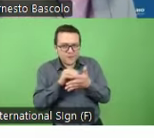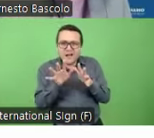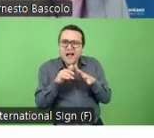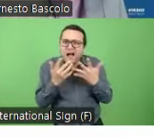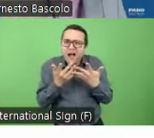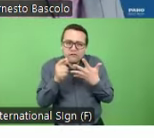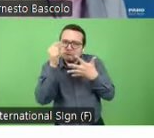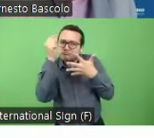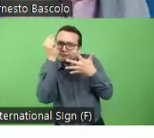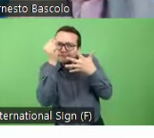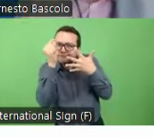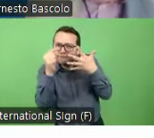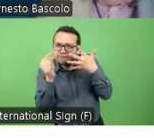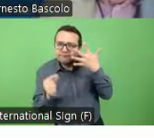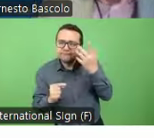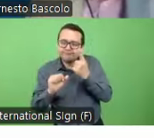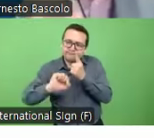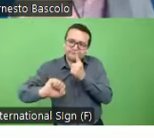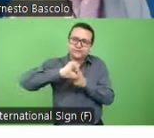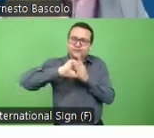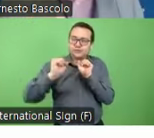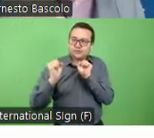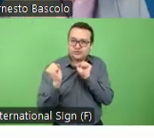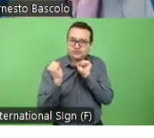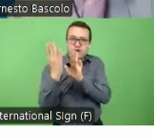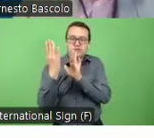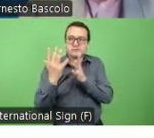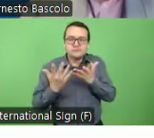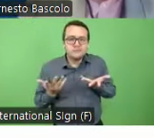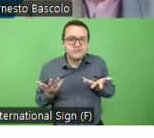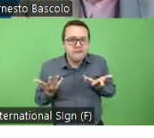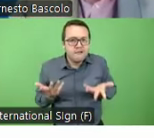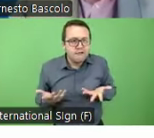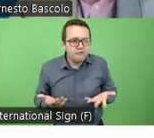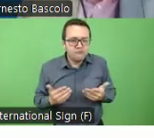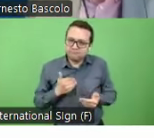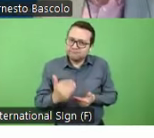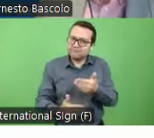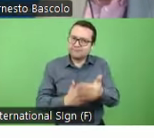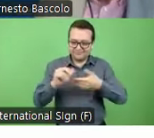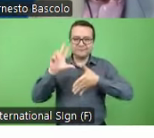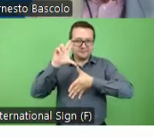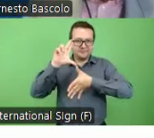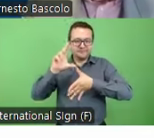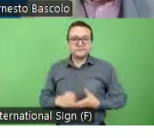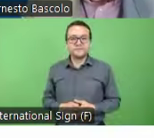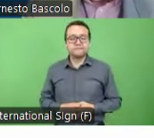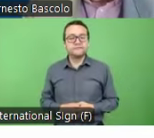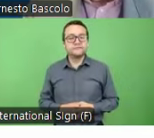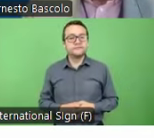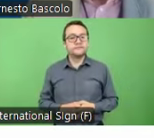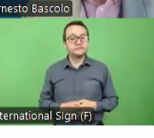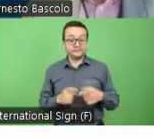the que tenía la progress región ha and the sido challenges that para the region nosotros had fundamental, has ¿no? been Y en fundamental segundo for lugar, us. también And quiero in second place, I